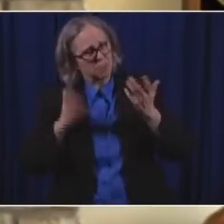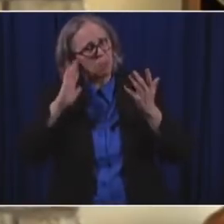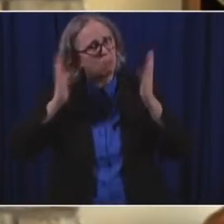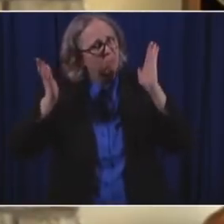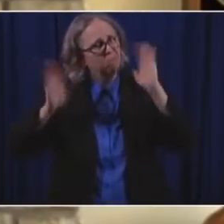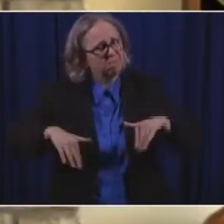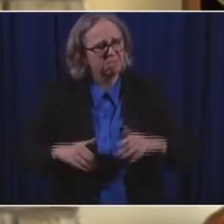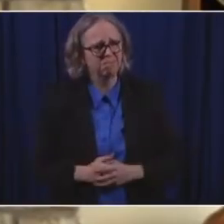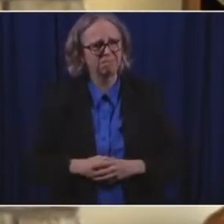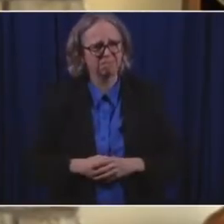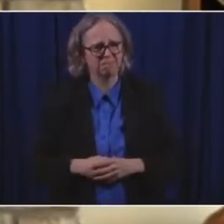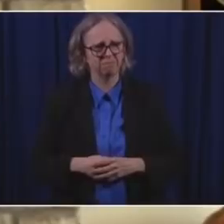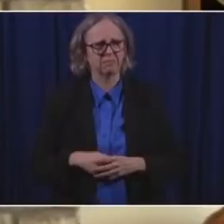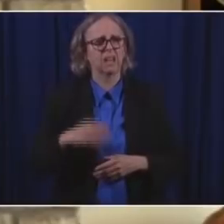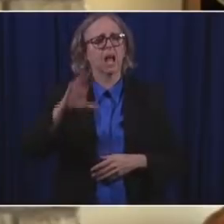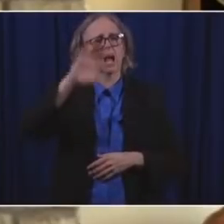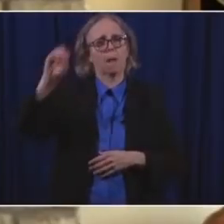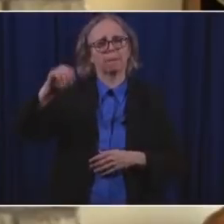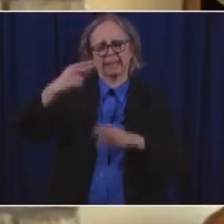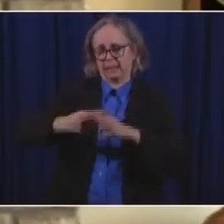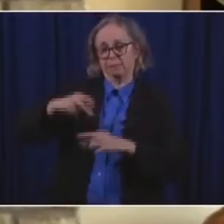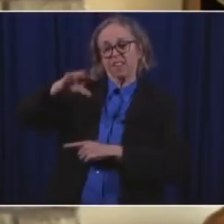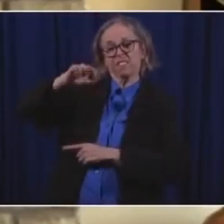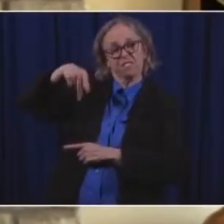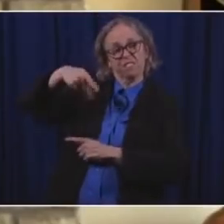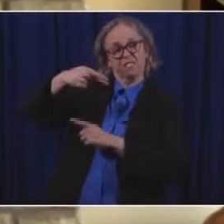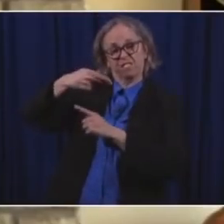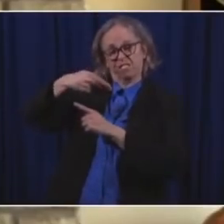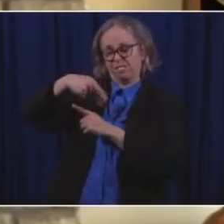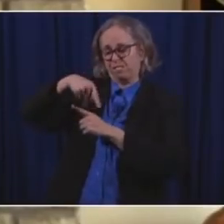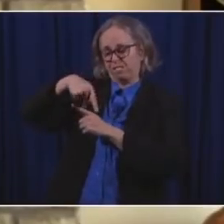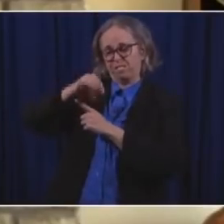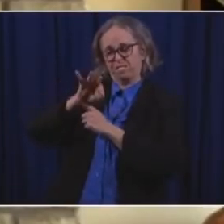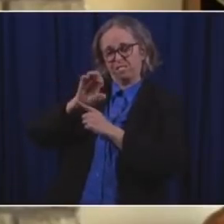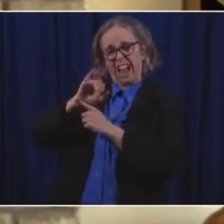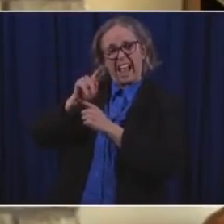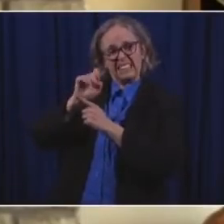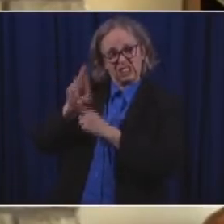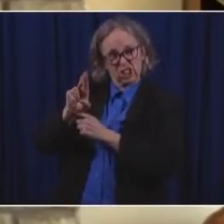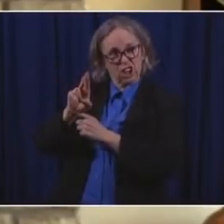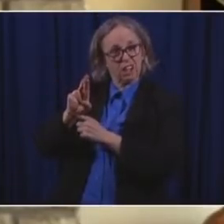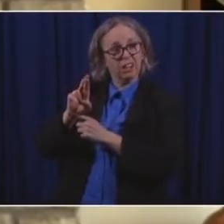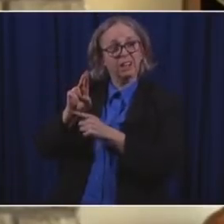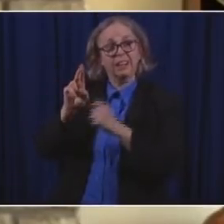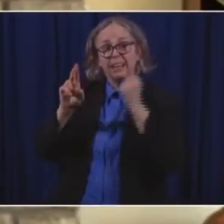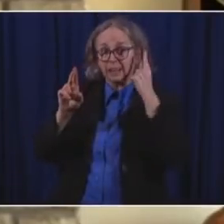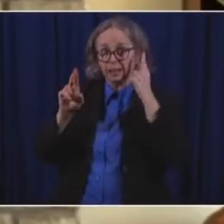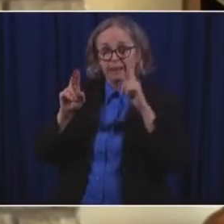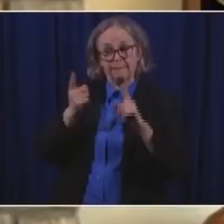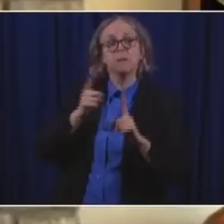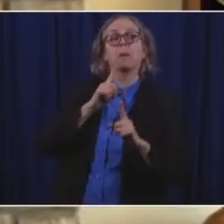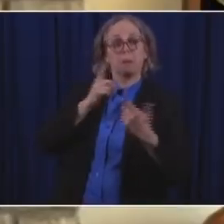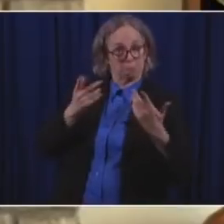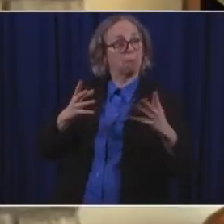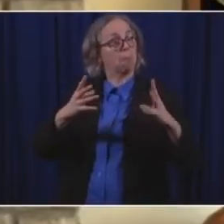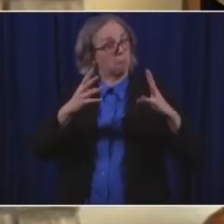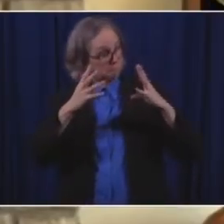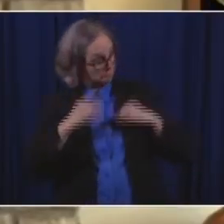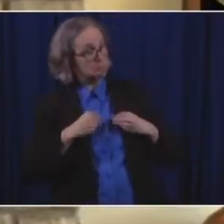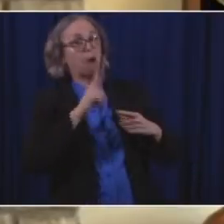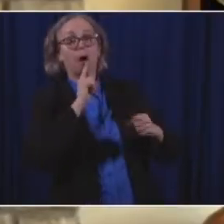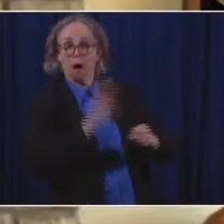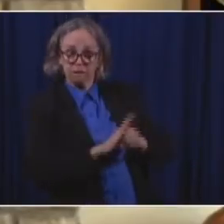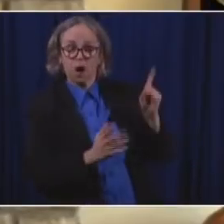Pfizer, on or about, if this is approved, if this is all approved, we would anticipate around